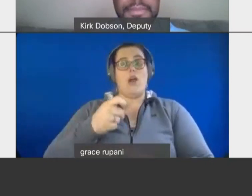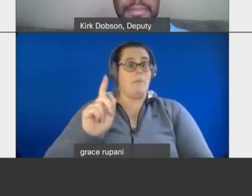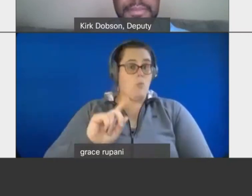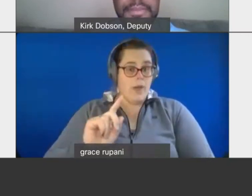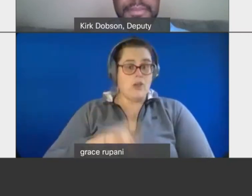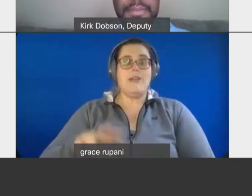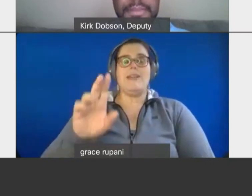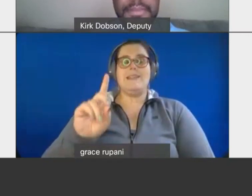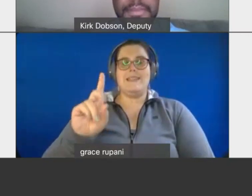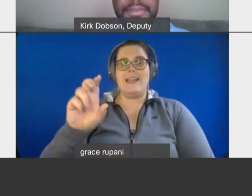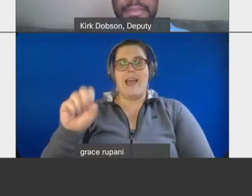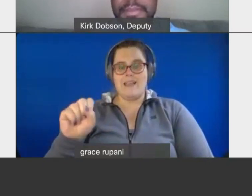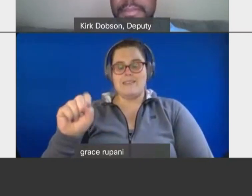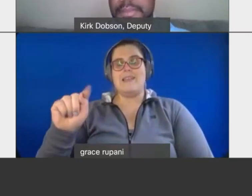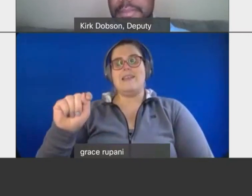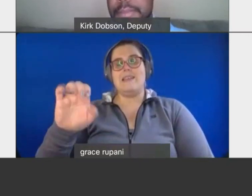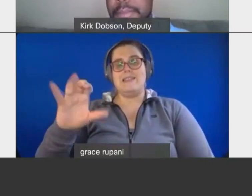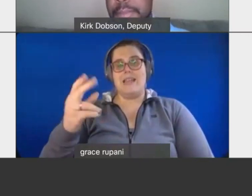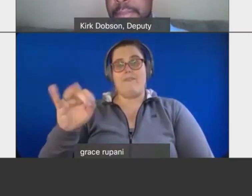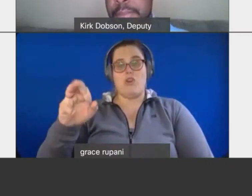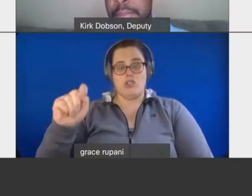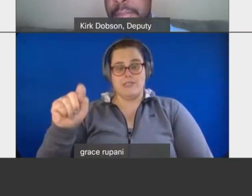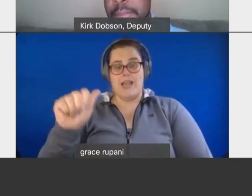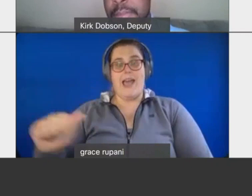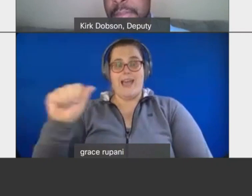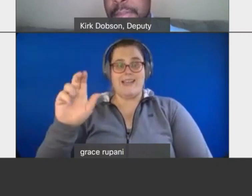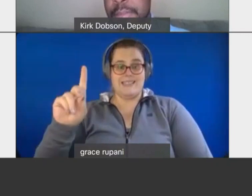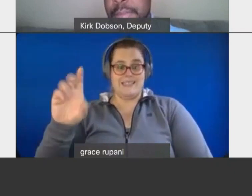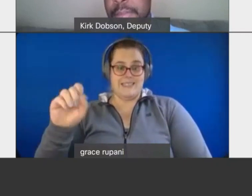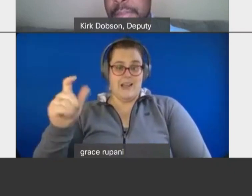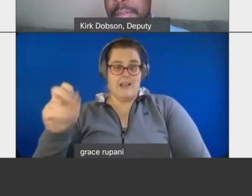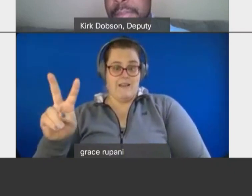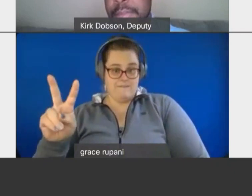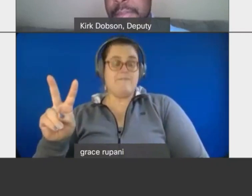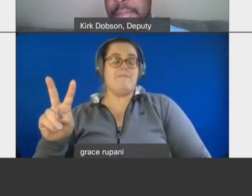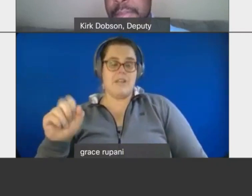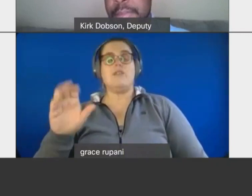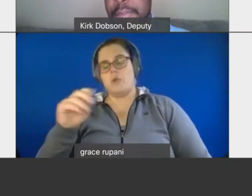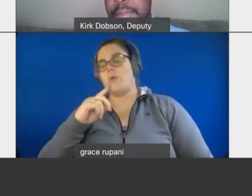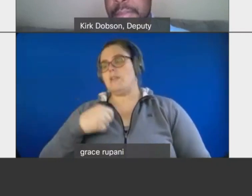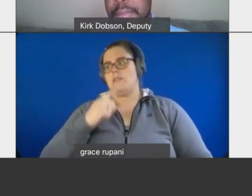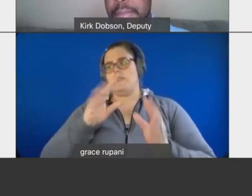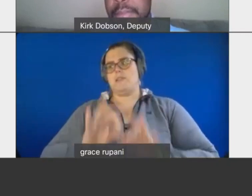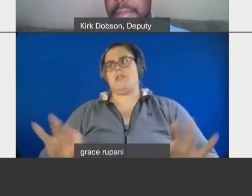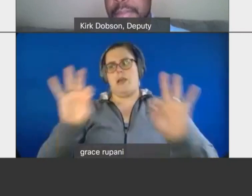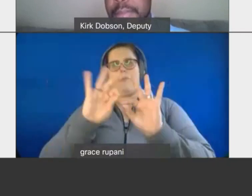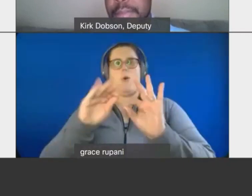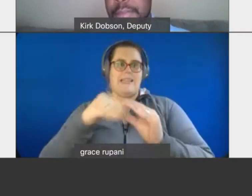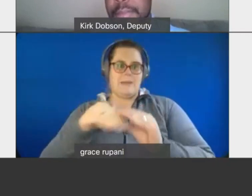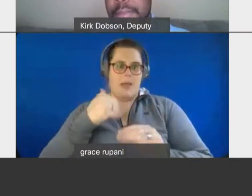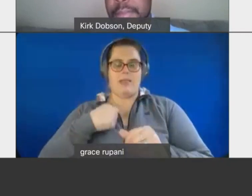techfirst@dc.gov. It's a very important email pertaining to program details as well as next